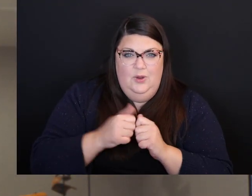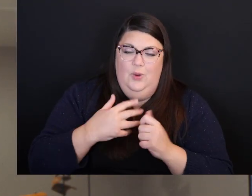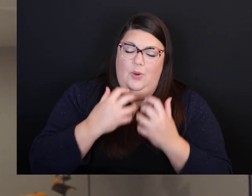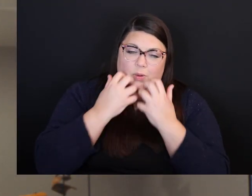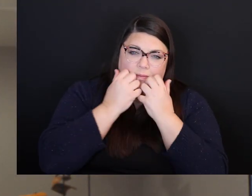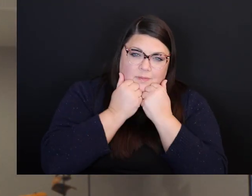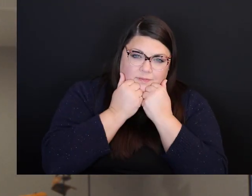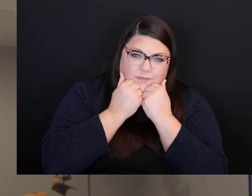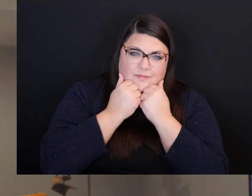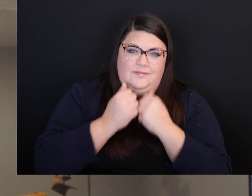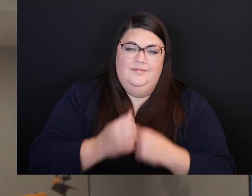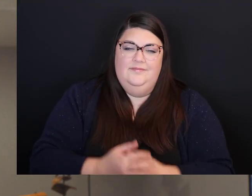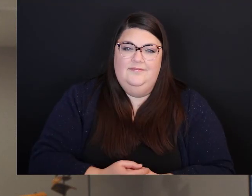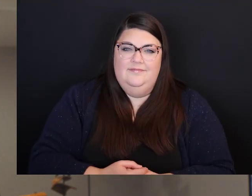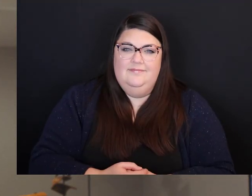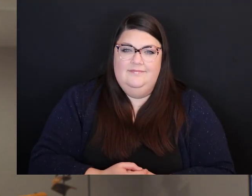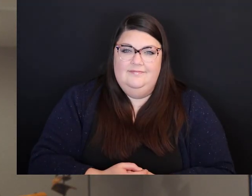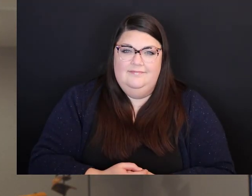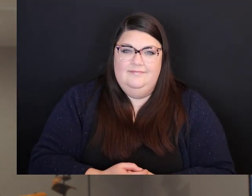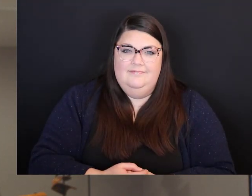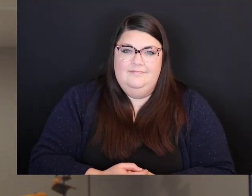it was incredibly meaningful.